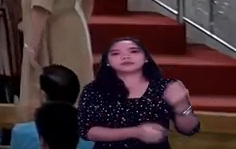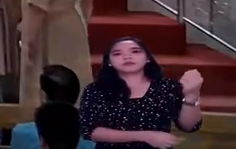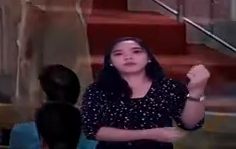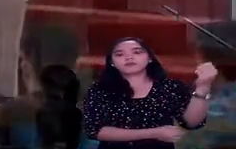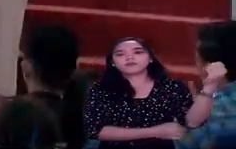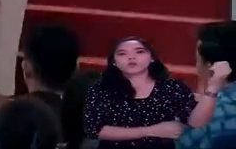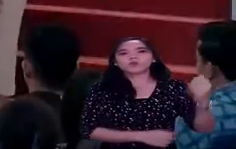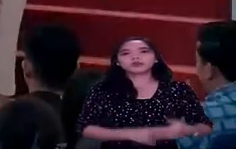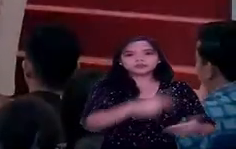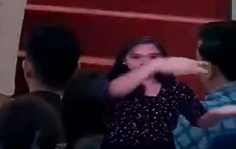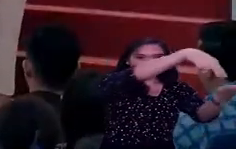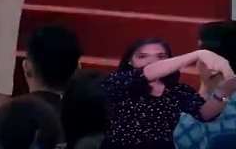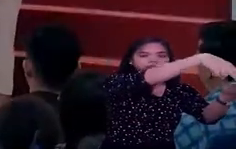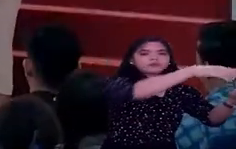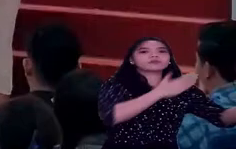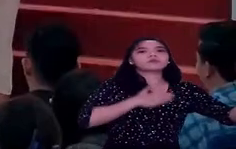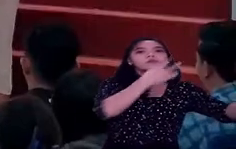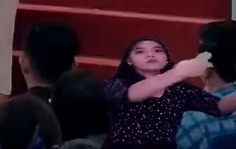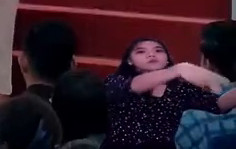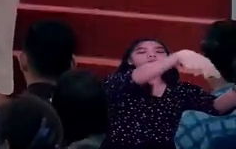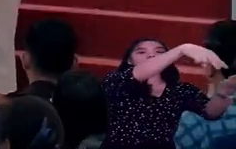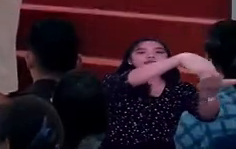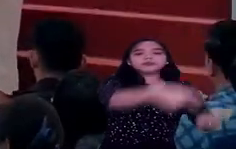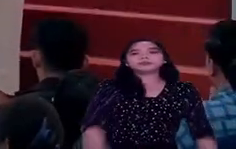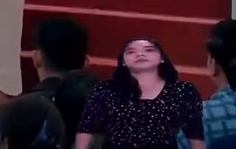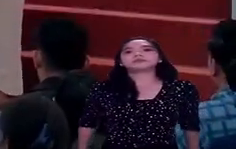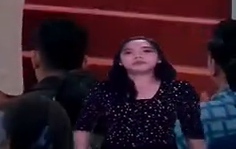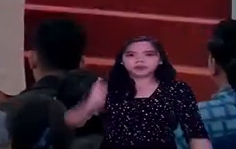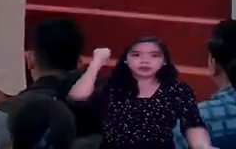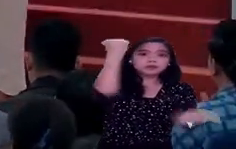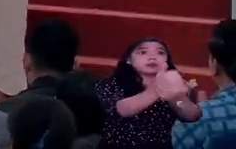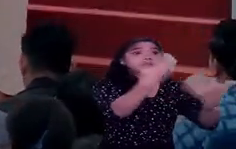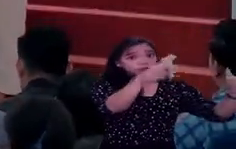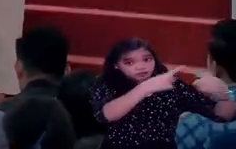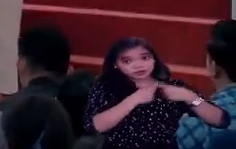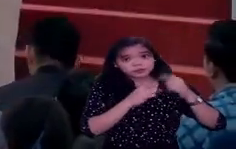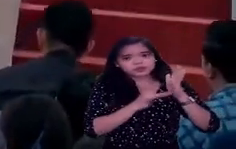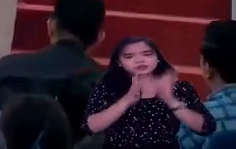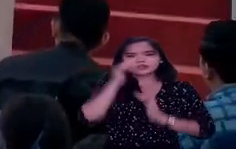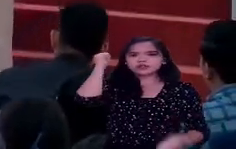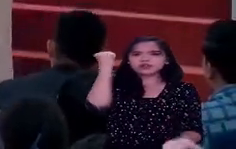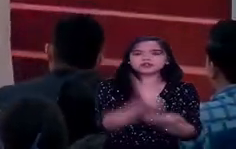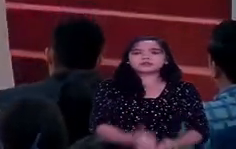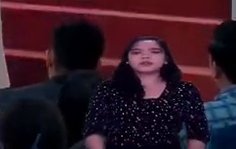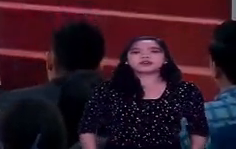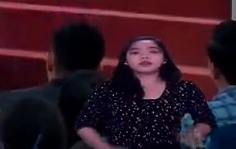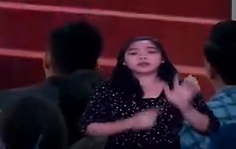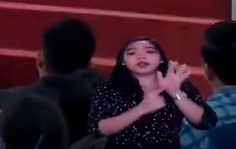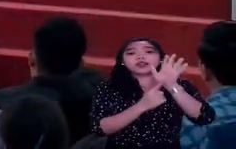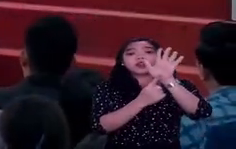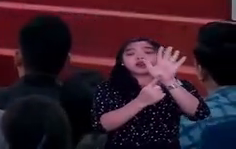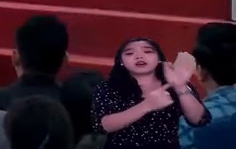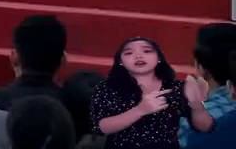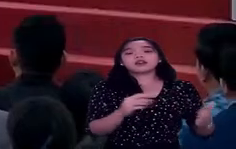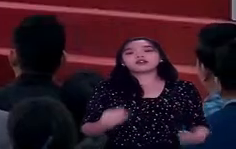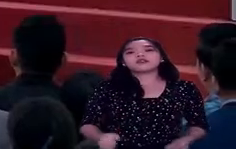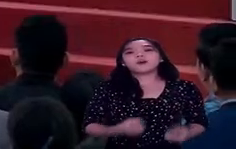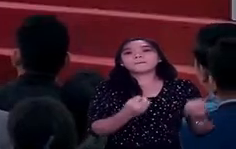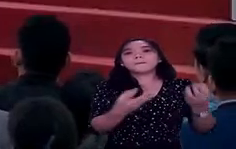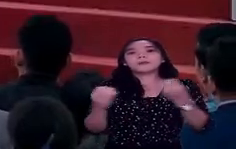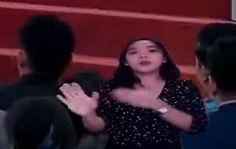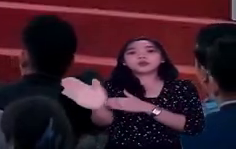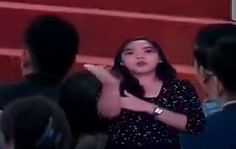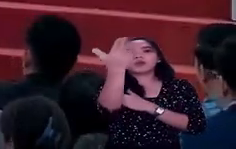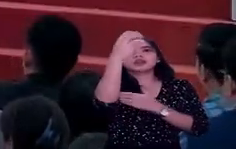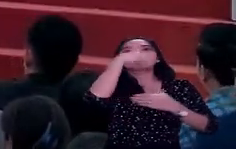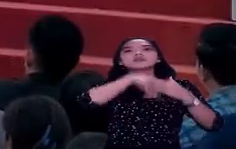Standing, please. If you're saved and born again, say amen. The light of familiar mornings is in our life.